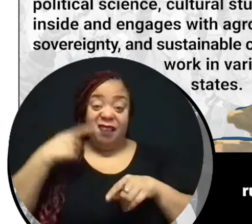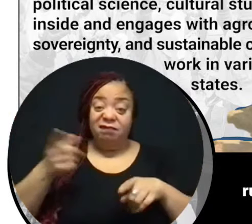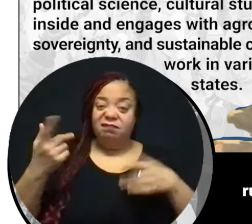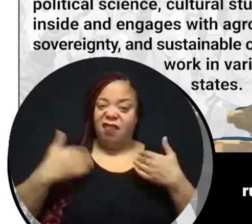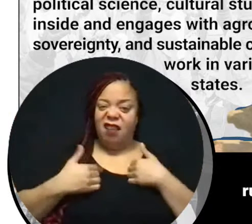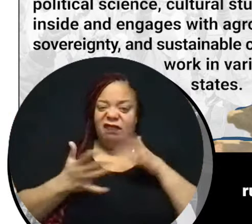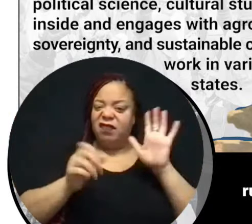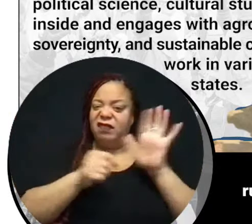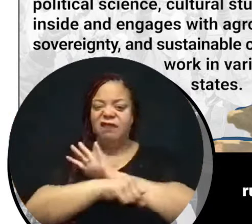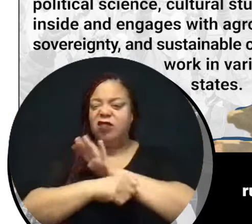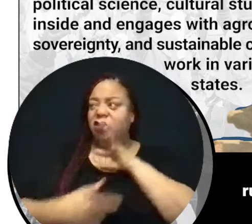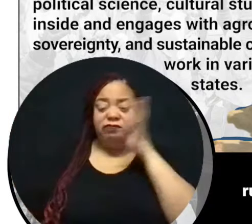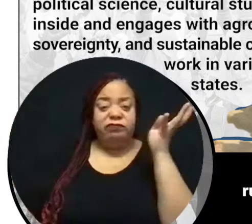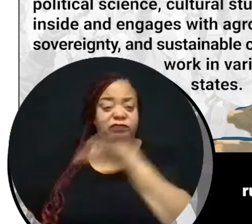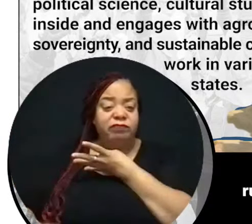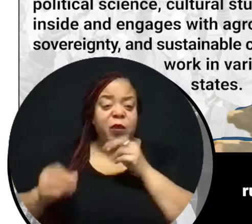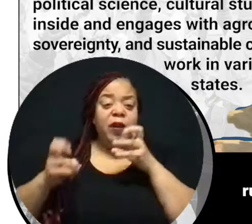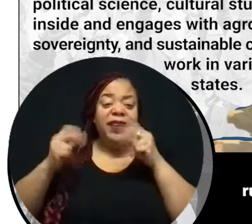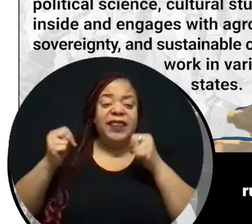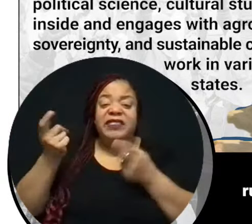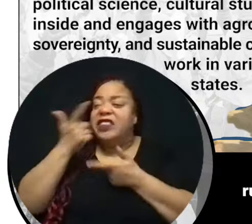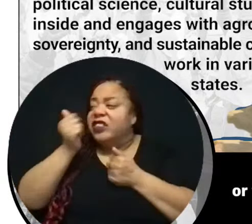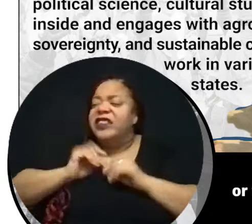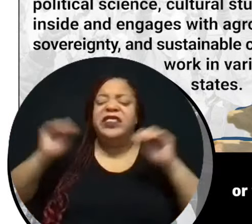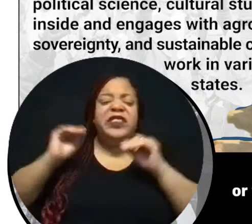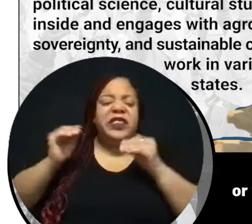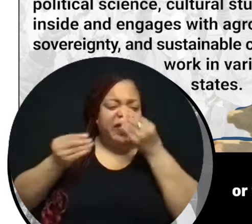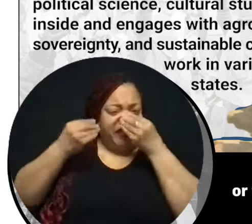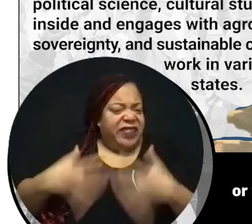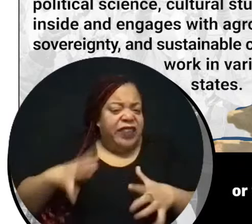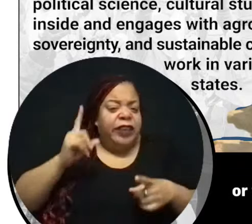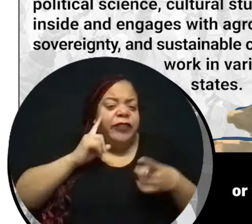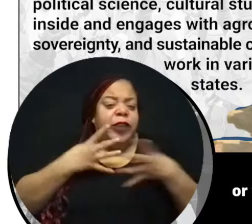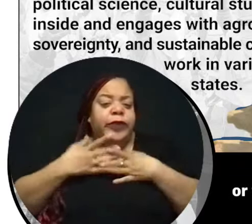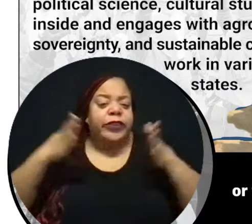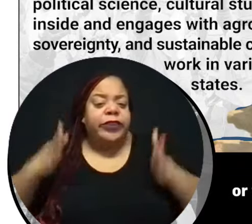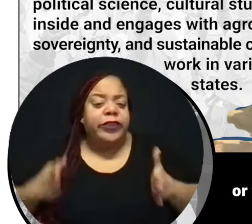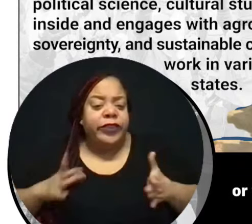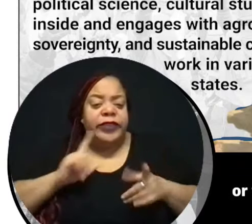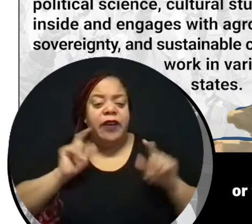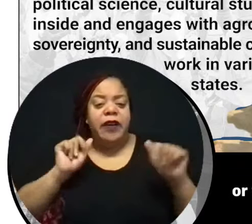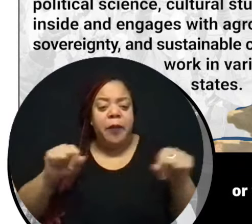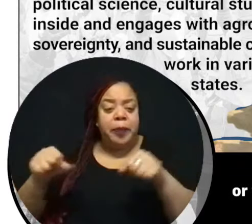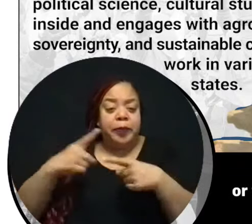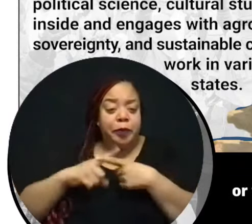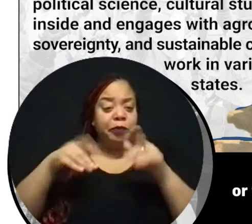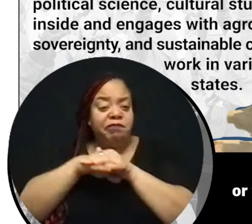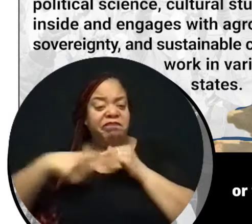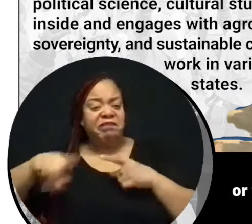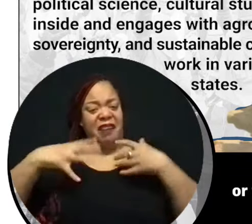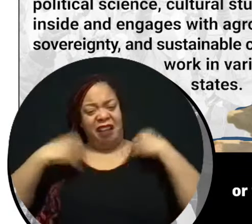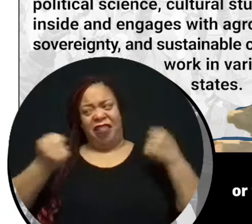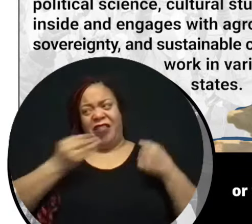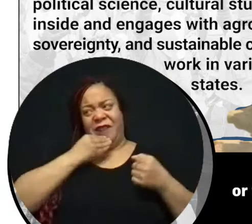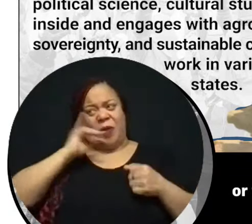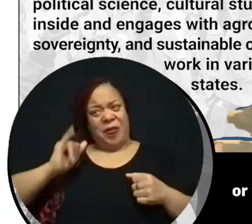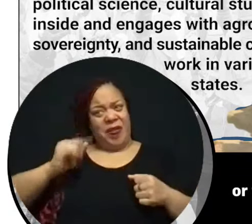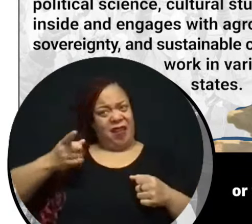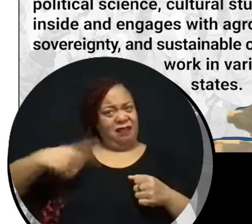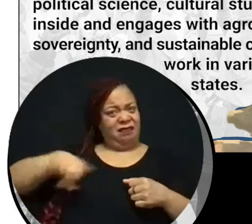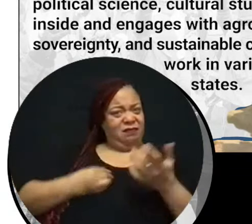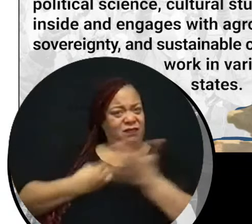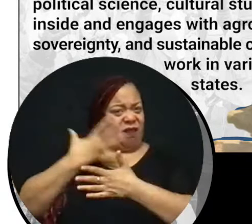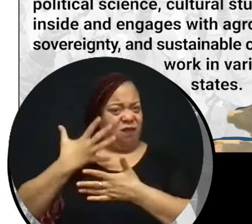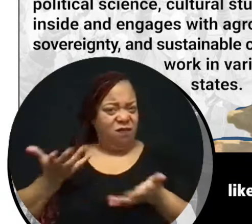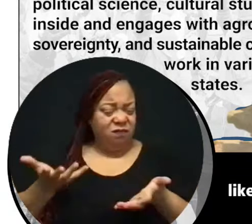strict rules on those that were growing the produce that they couldn't get caught eating it or taking it back into the